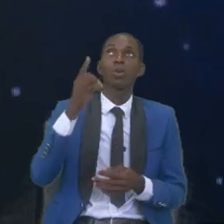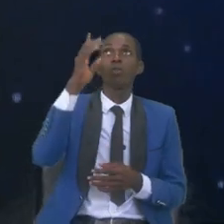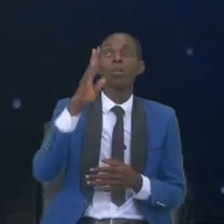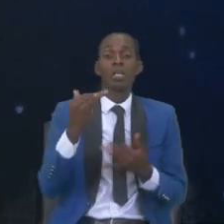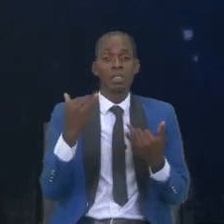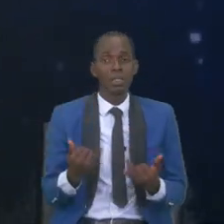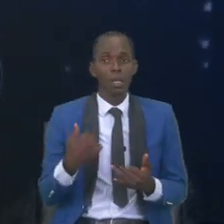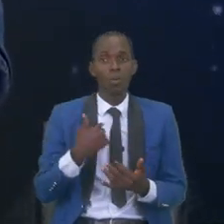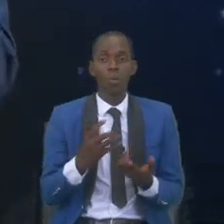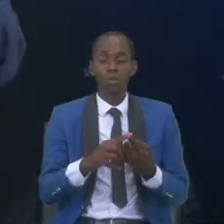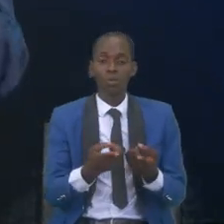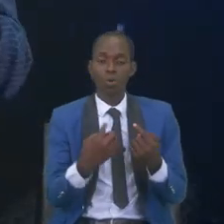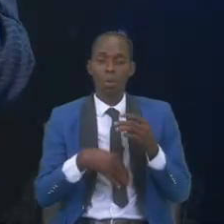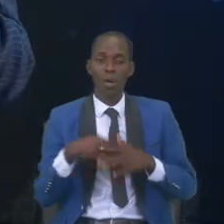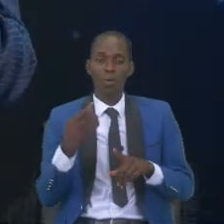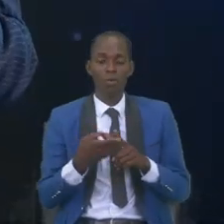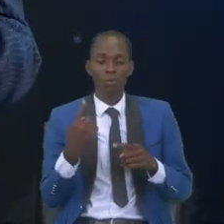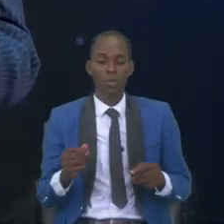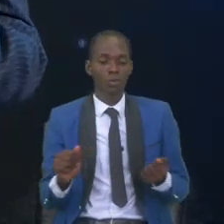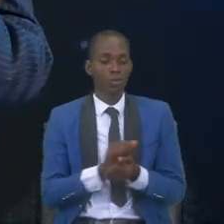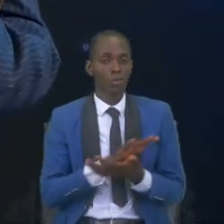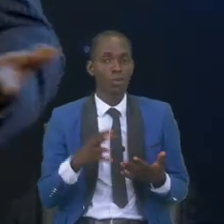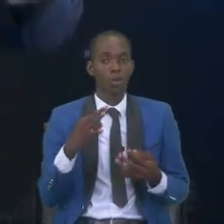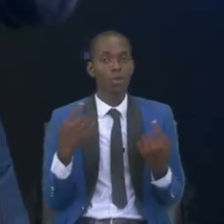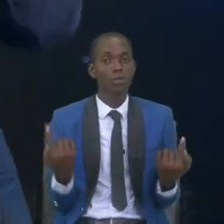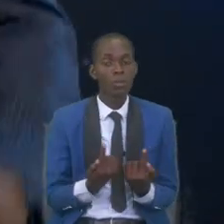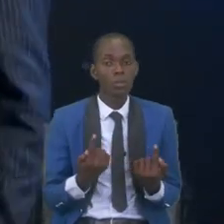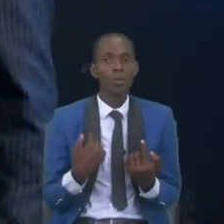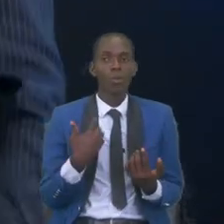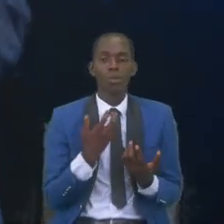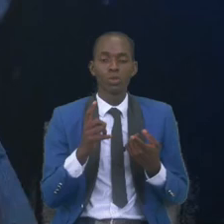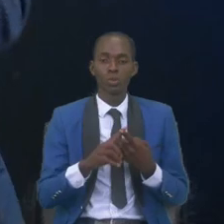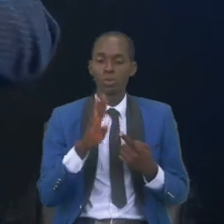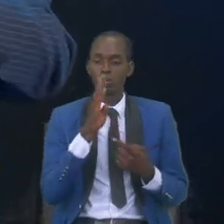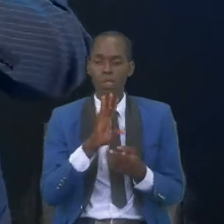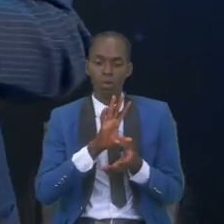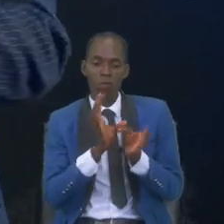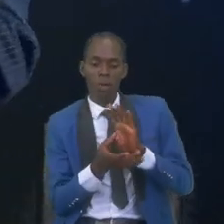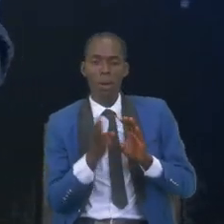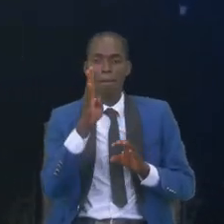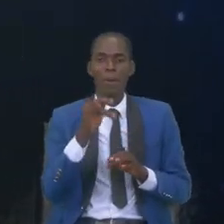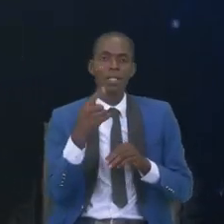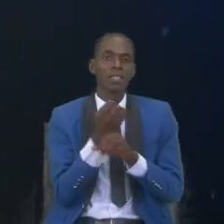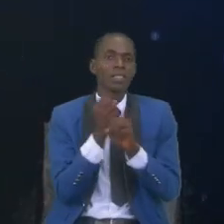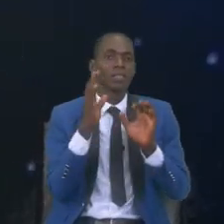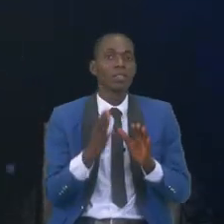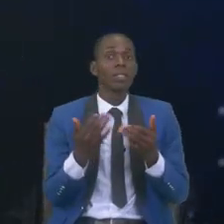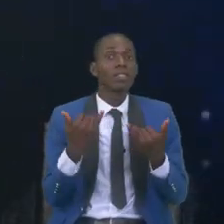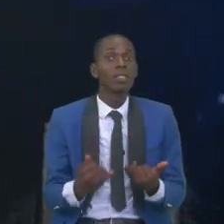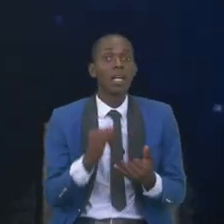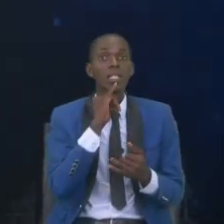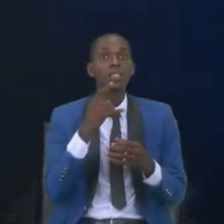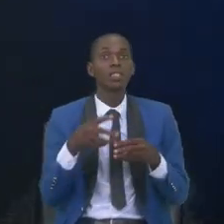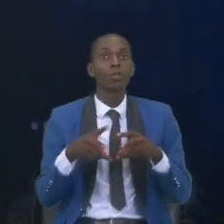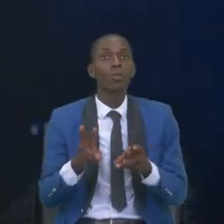out of the condemnation of sin. I want to be converted by the Savior. Here is the way.